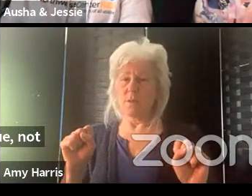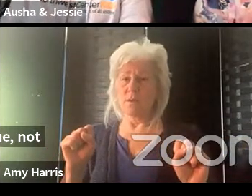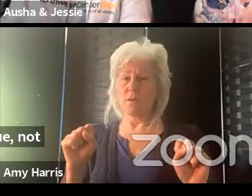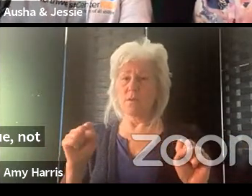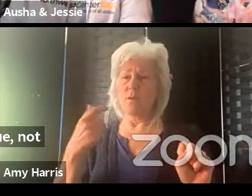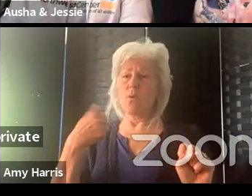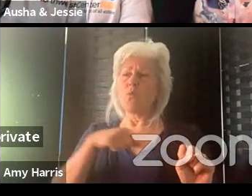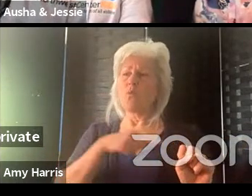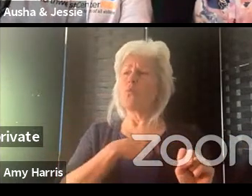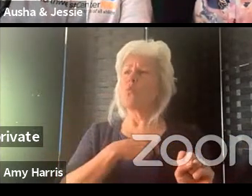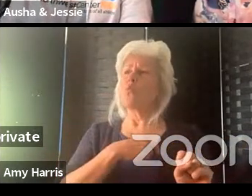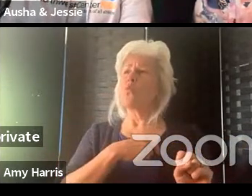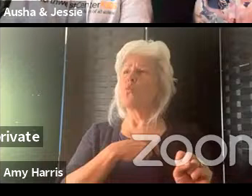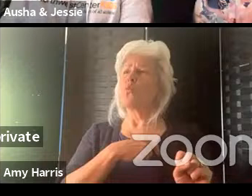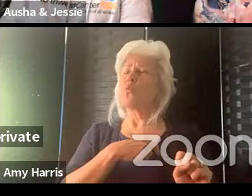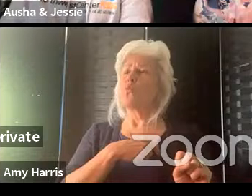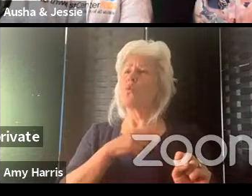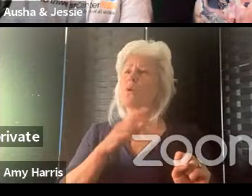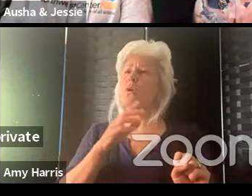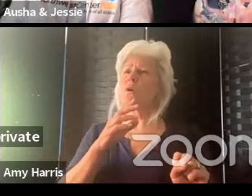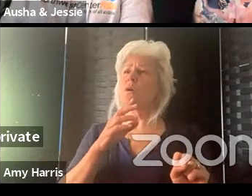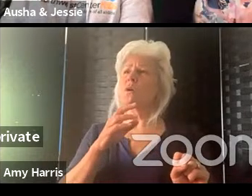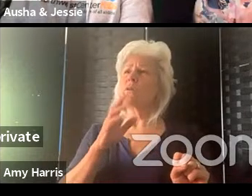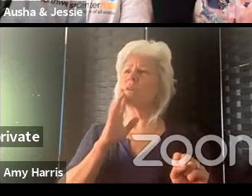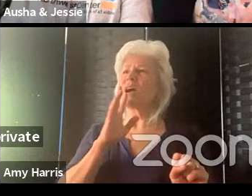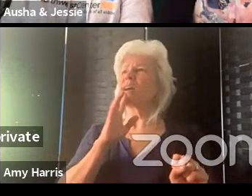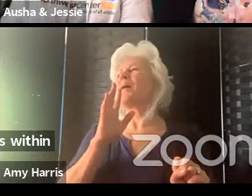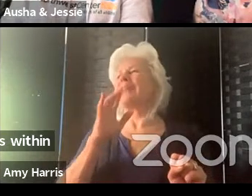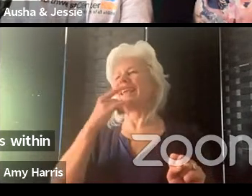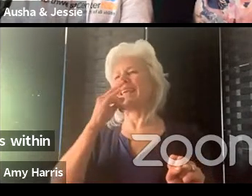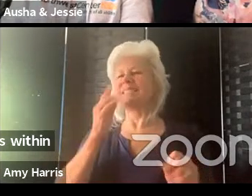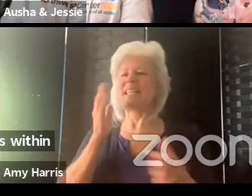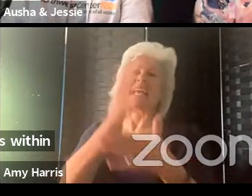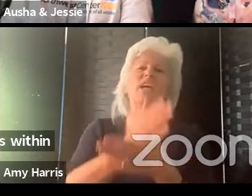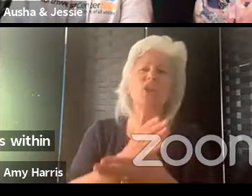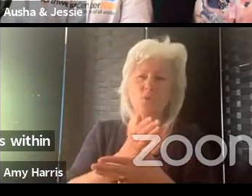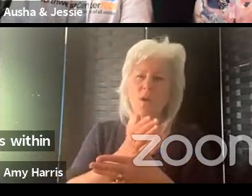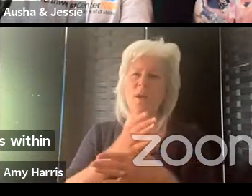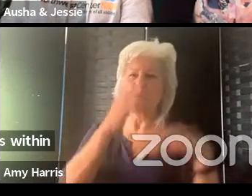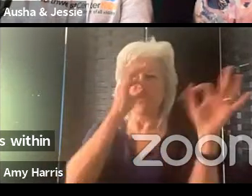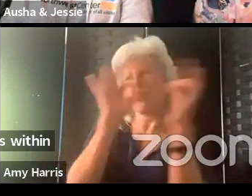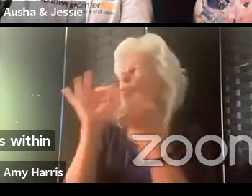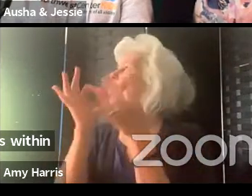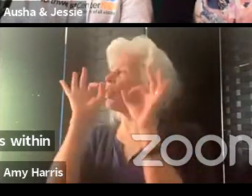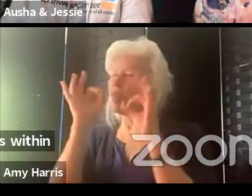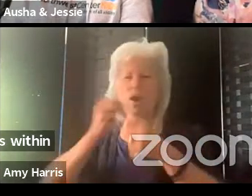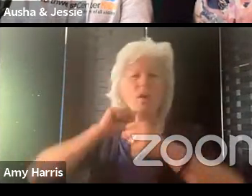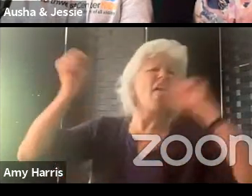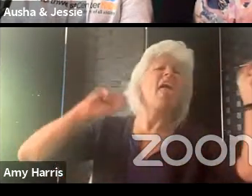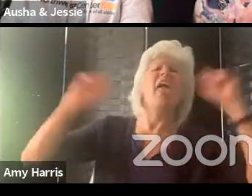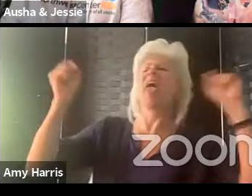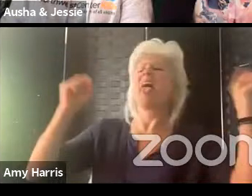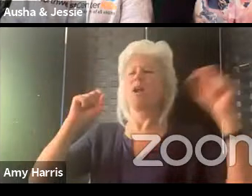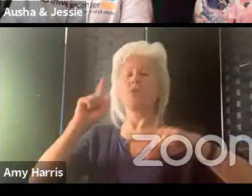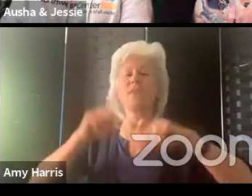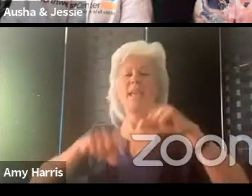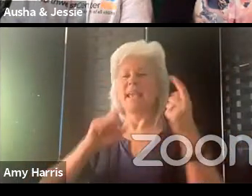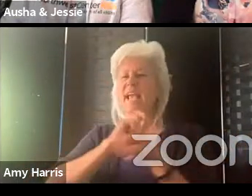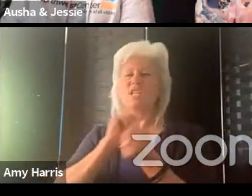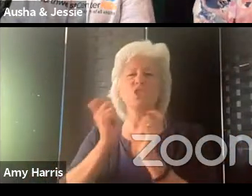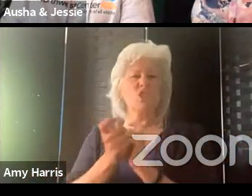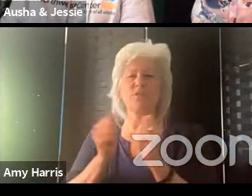about the kids who interrupt or distract, or they're too loud, or they're unable to shift when there's a